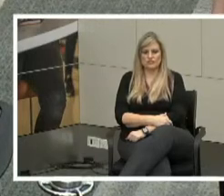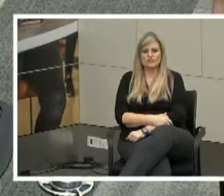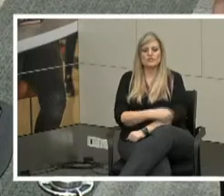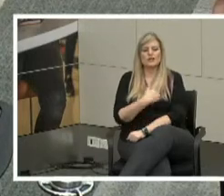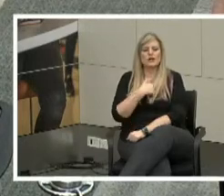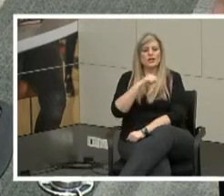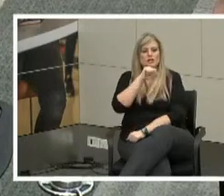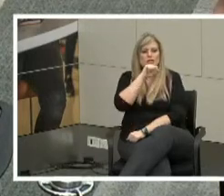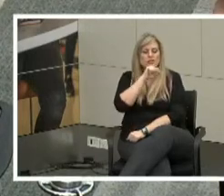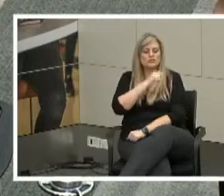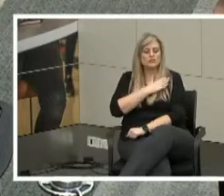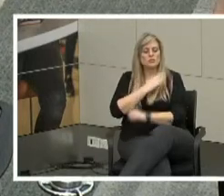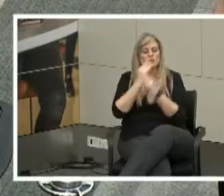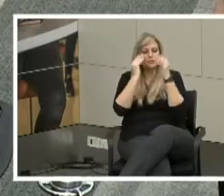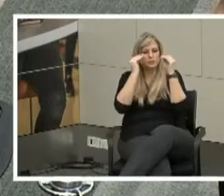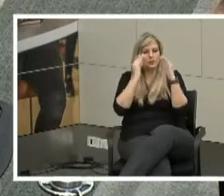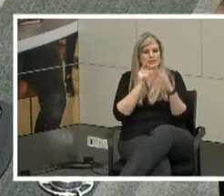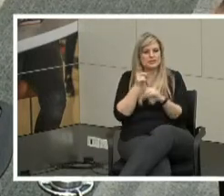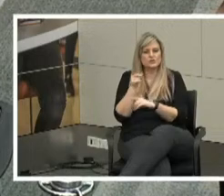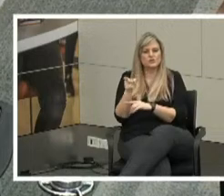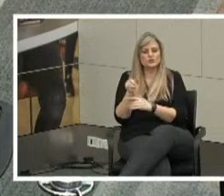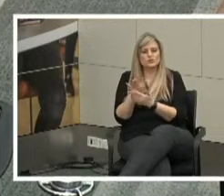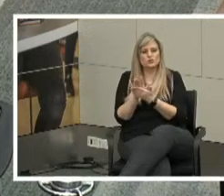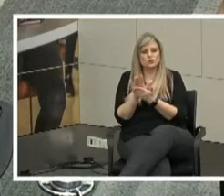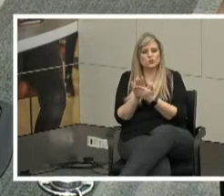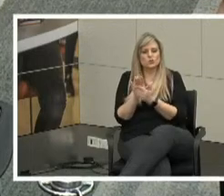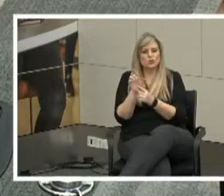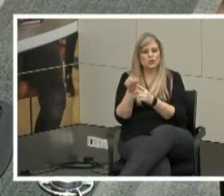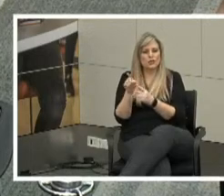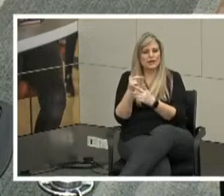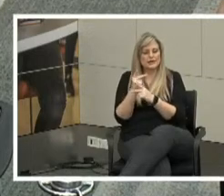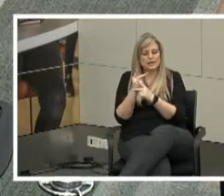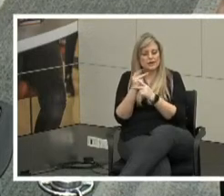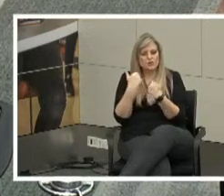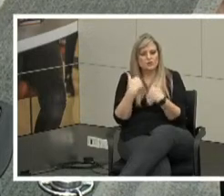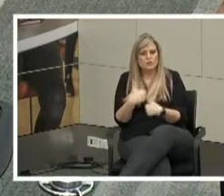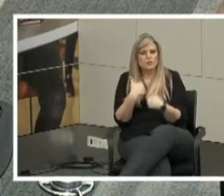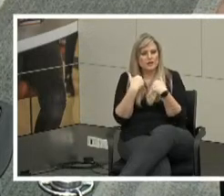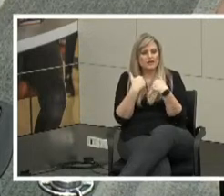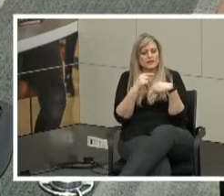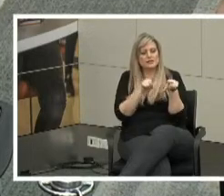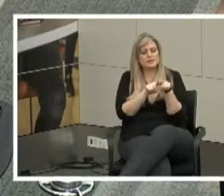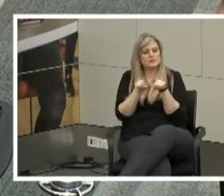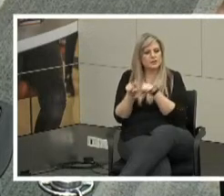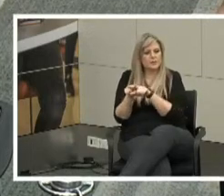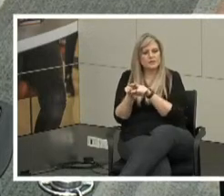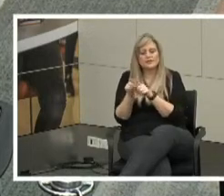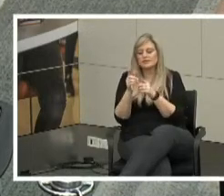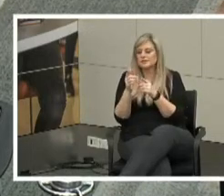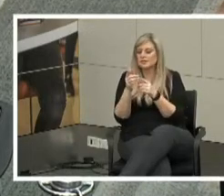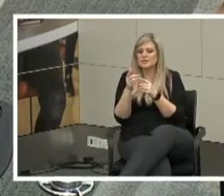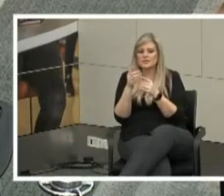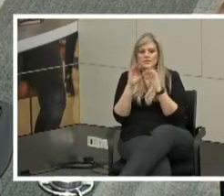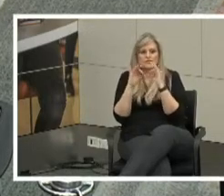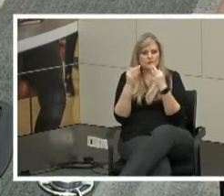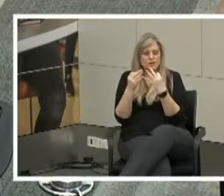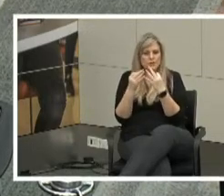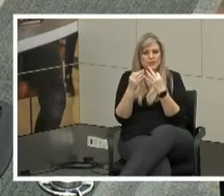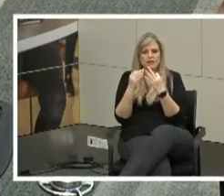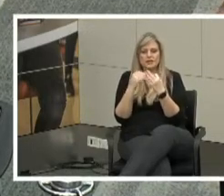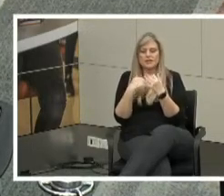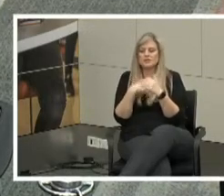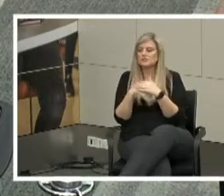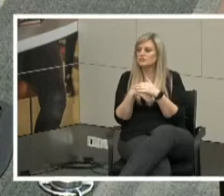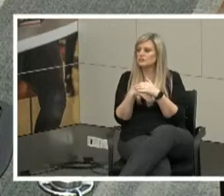I love my teachers at Wharton they take care of me as family and I pass all my test the